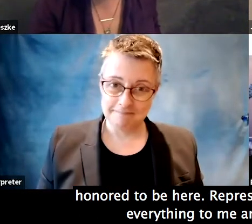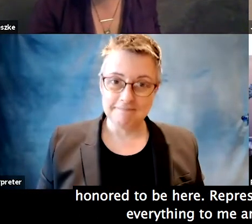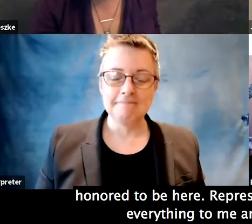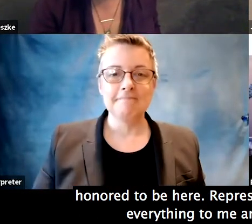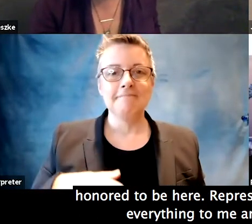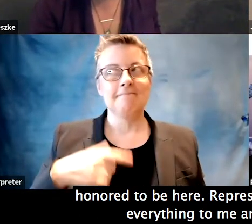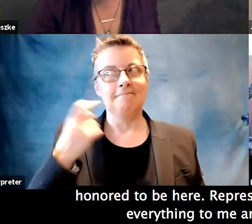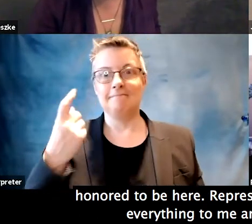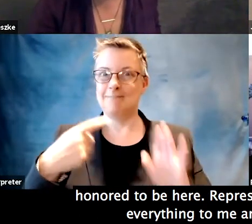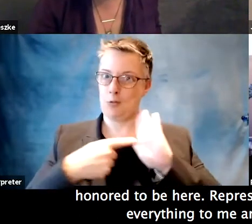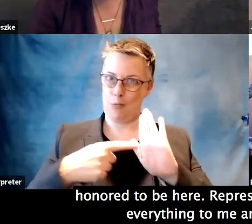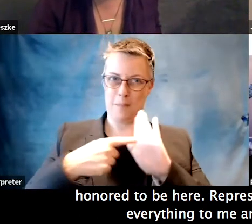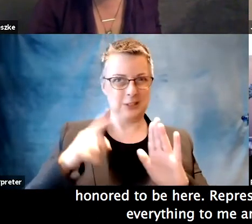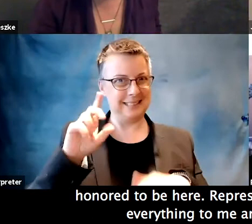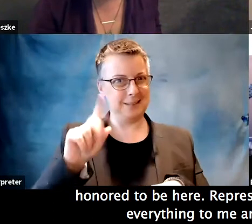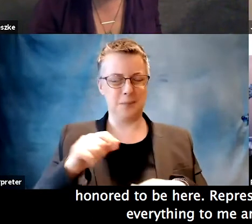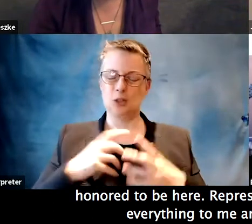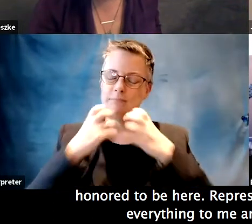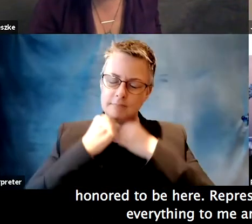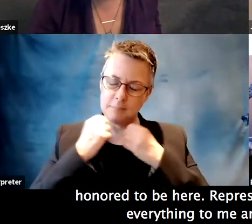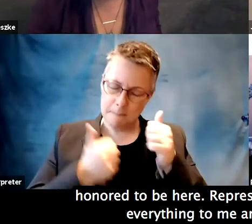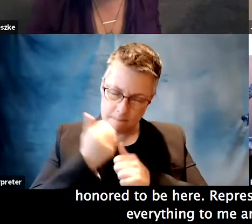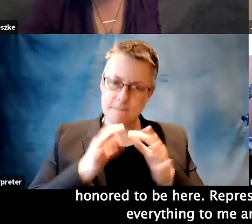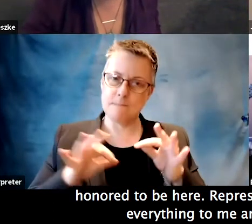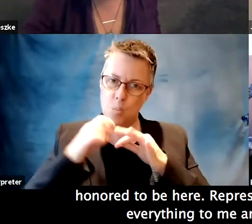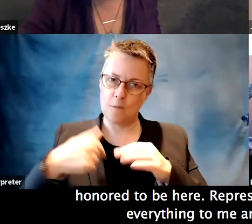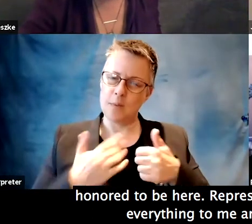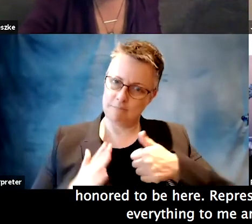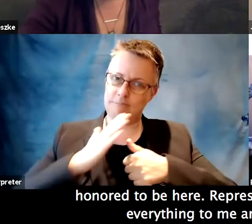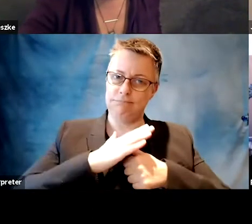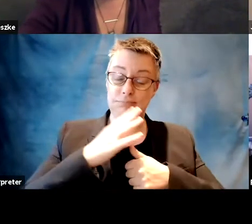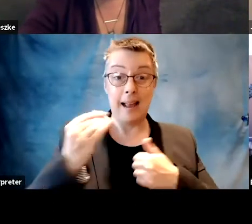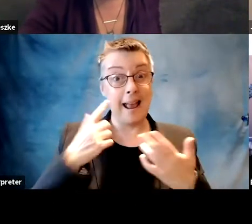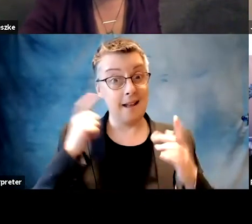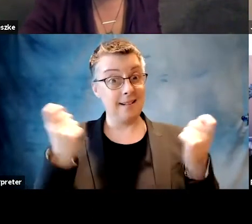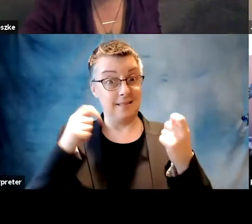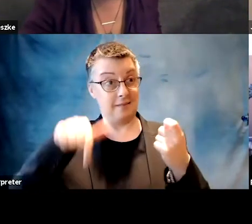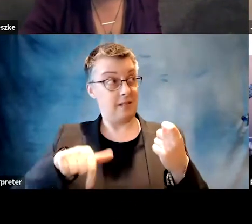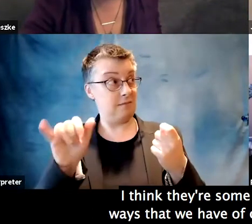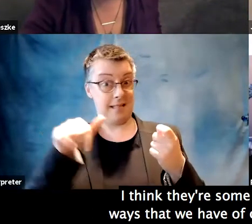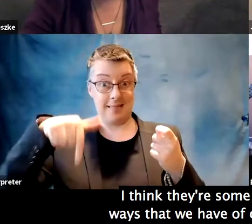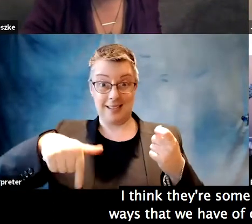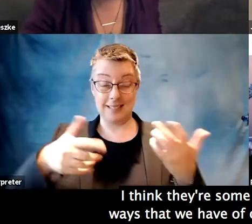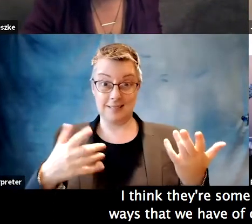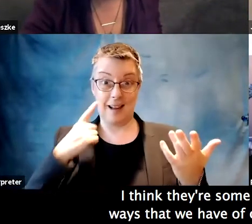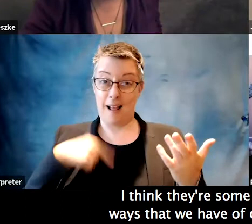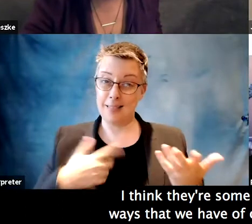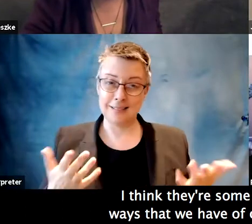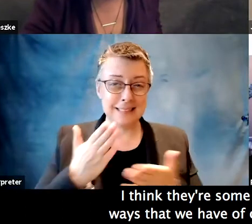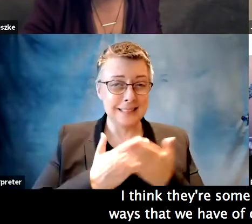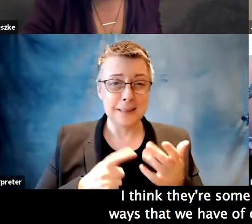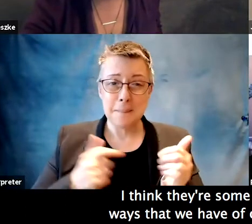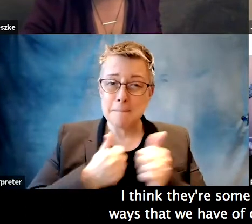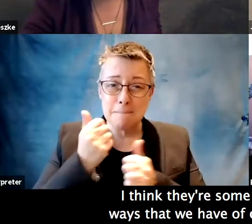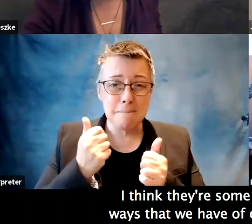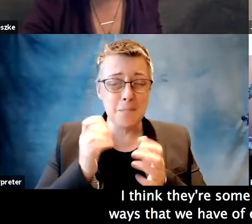Representation of disability means everything to me. And festivals like this, I think they're some of the most effective